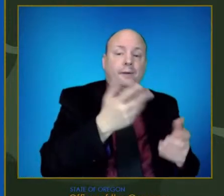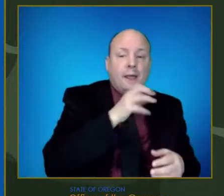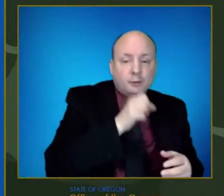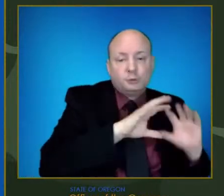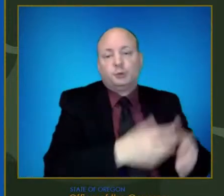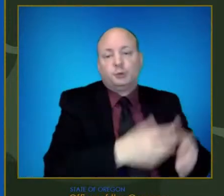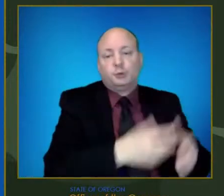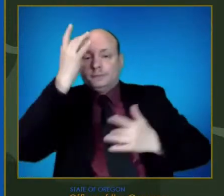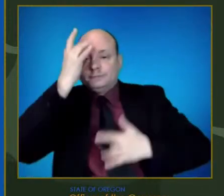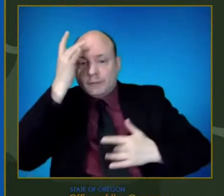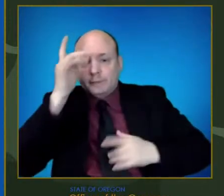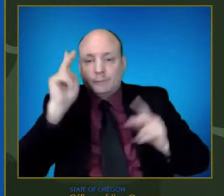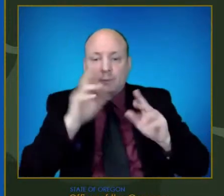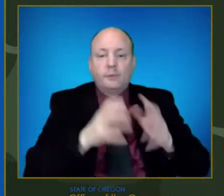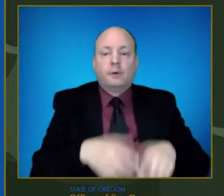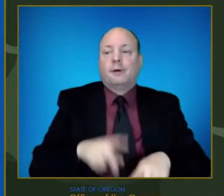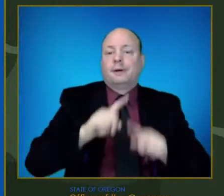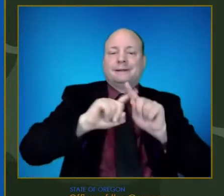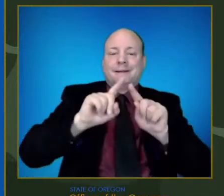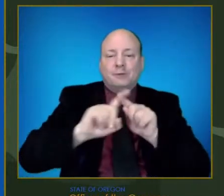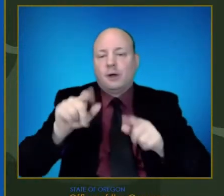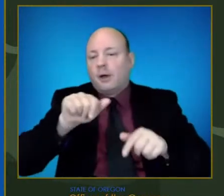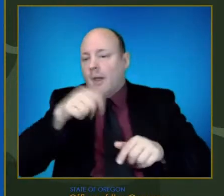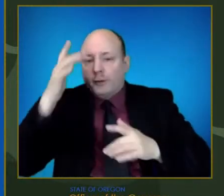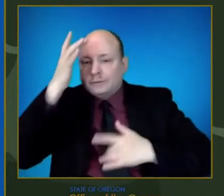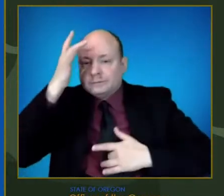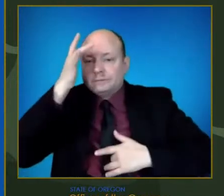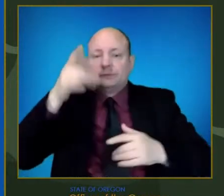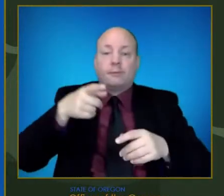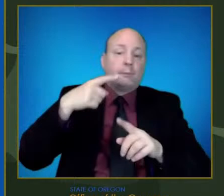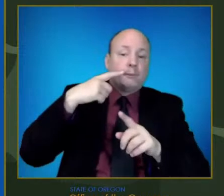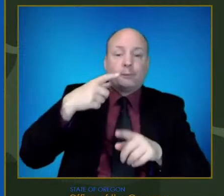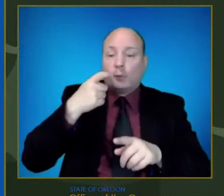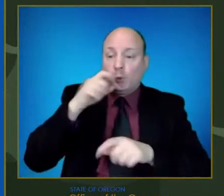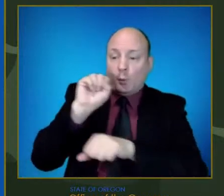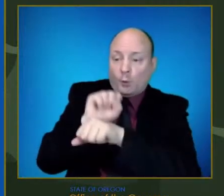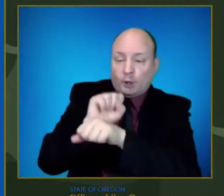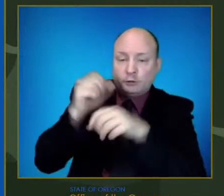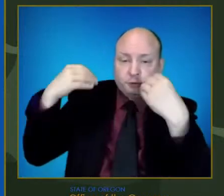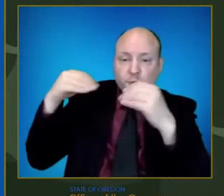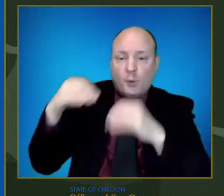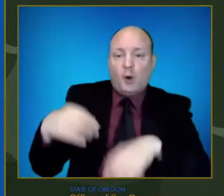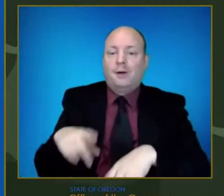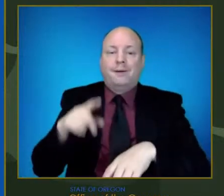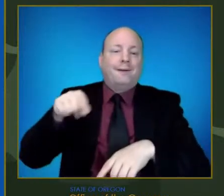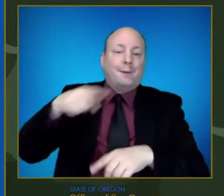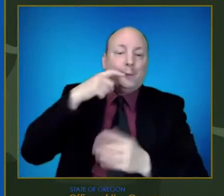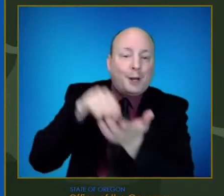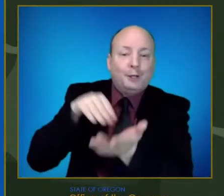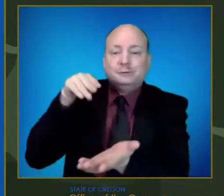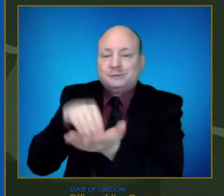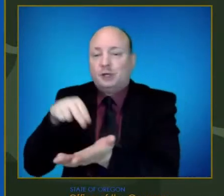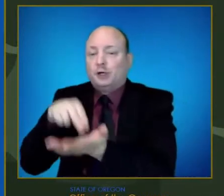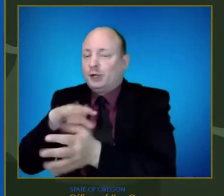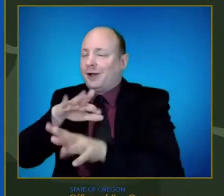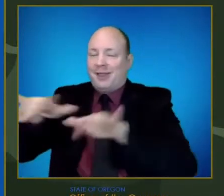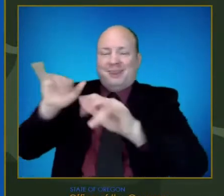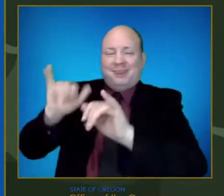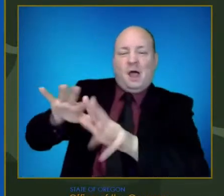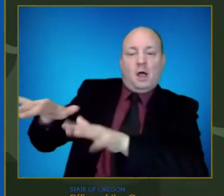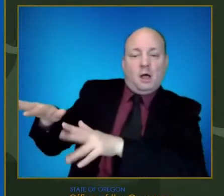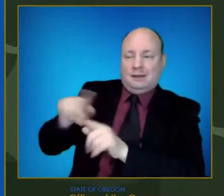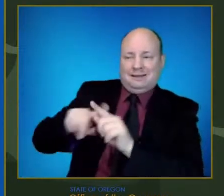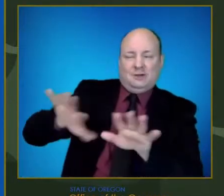got an underlying condition, who's over 65 or those kinds of things. But you're right, we're at a place where the proportion is